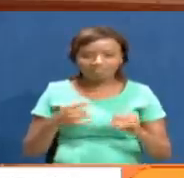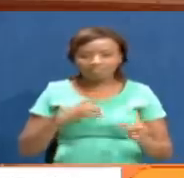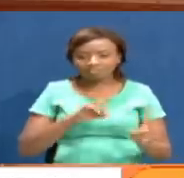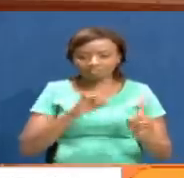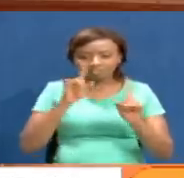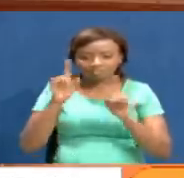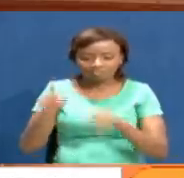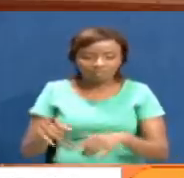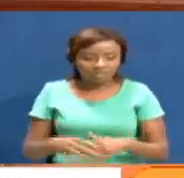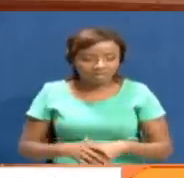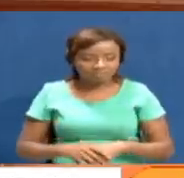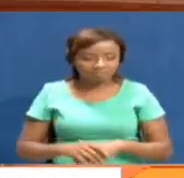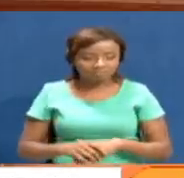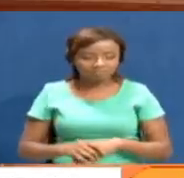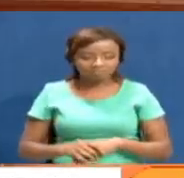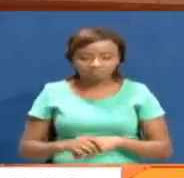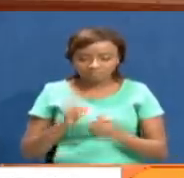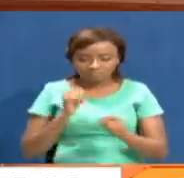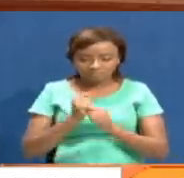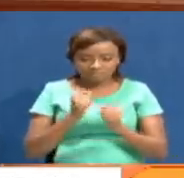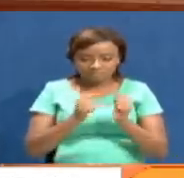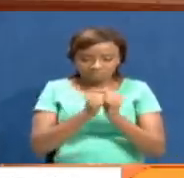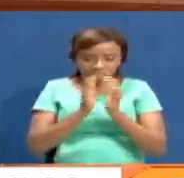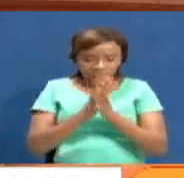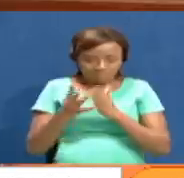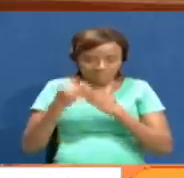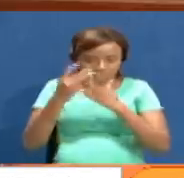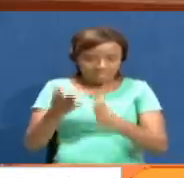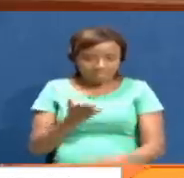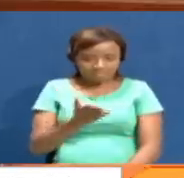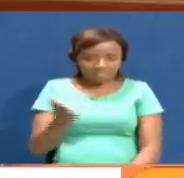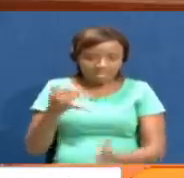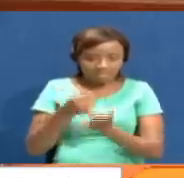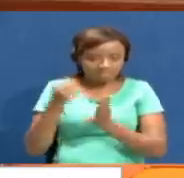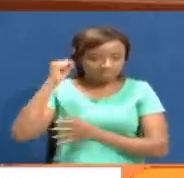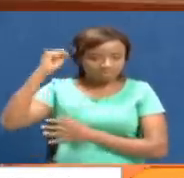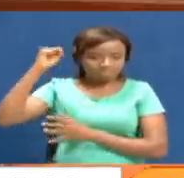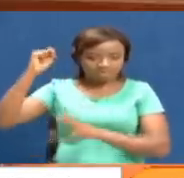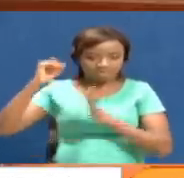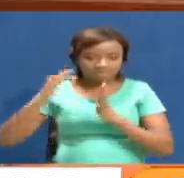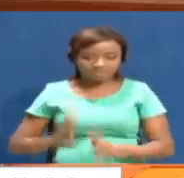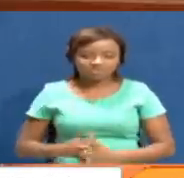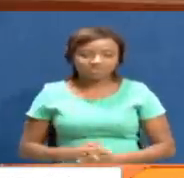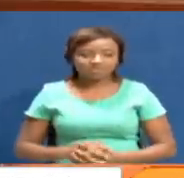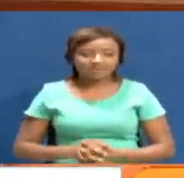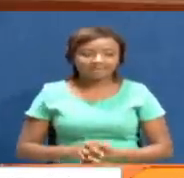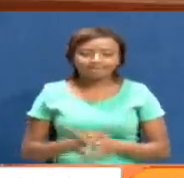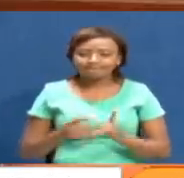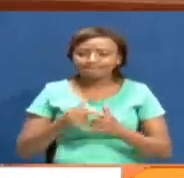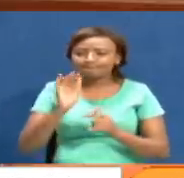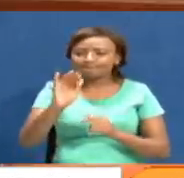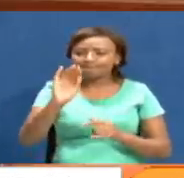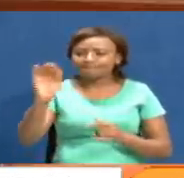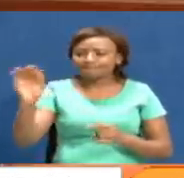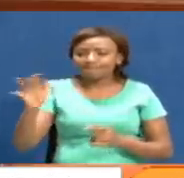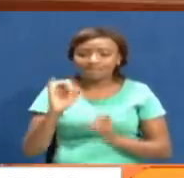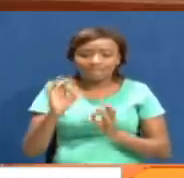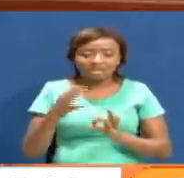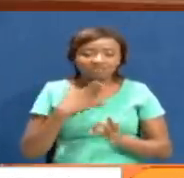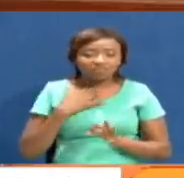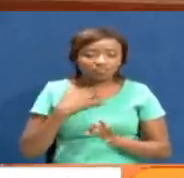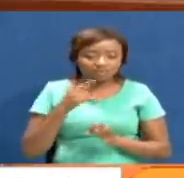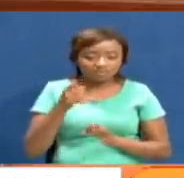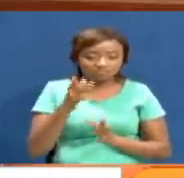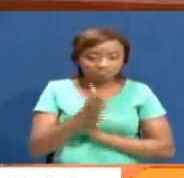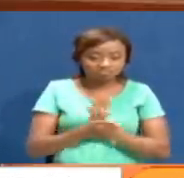got with the local leadership in Mokoro, including political leadership, and asked them if they wanted